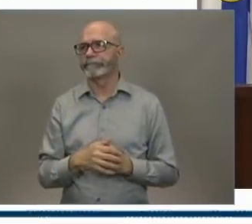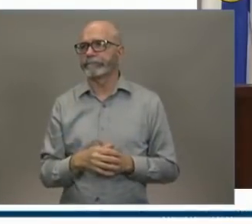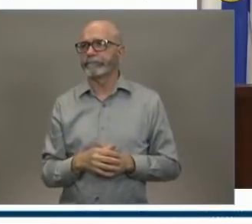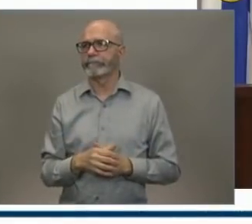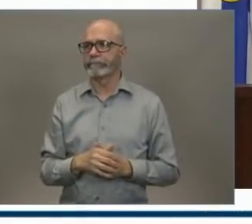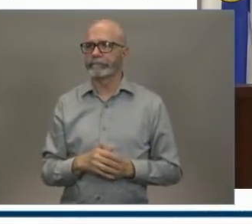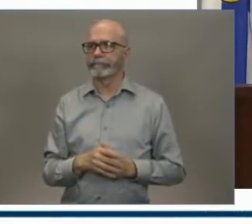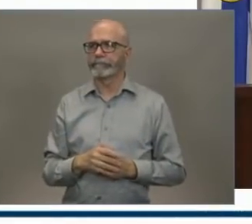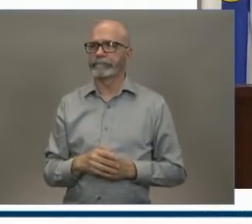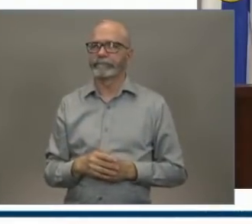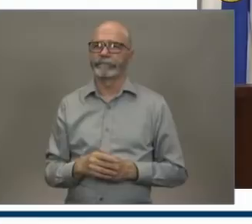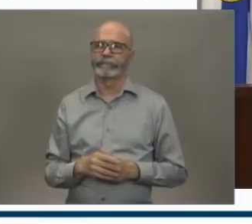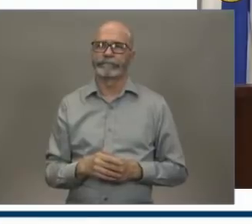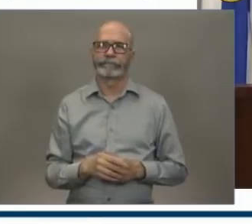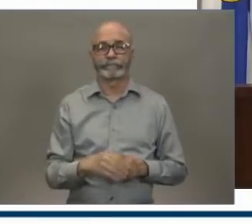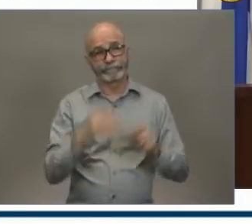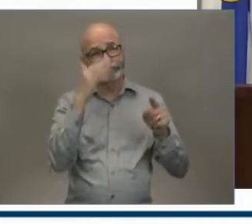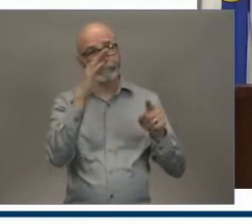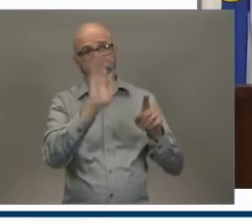Dr.